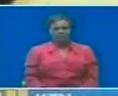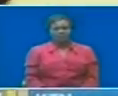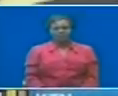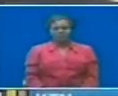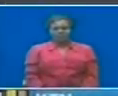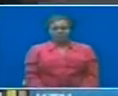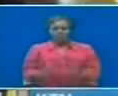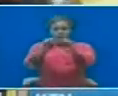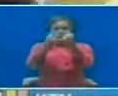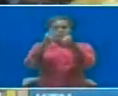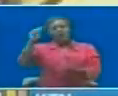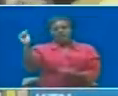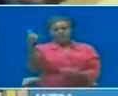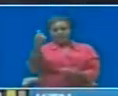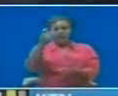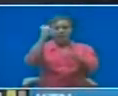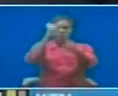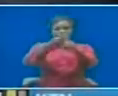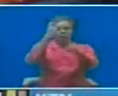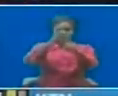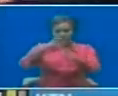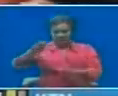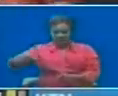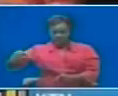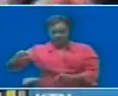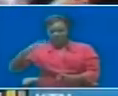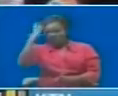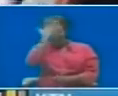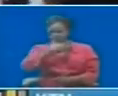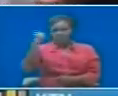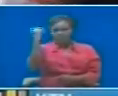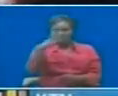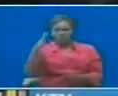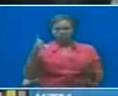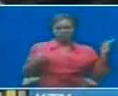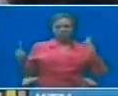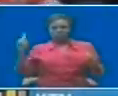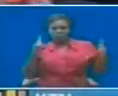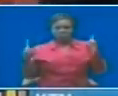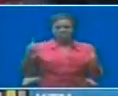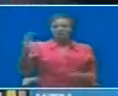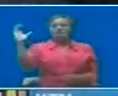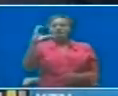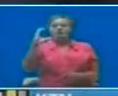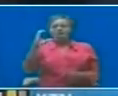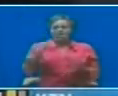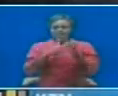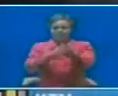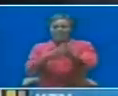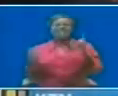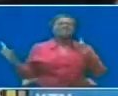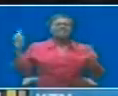At an Okoa Kenya rally in Kinango, Kwale County, the beautiful Sengenya tune had CORD leaders dancing and making